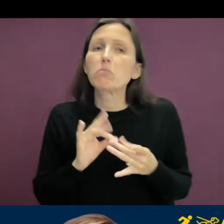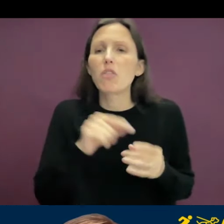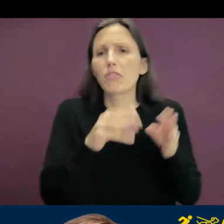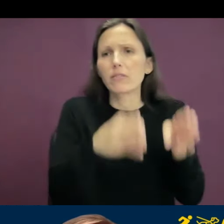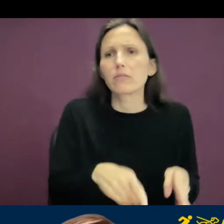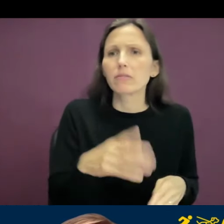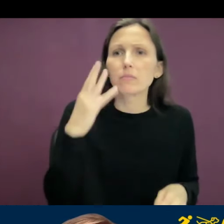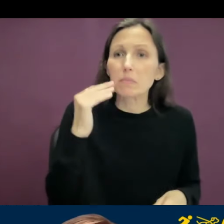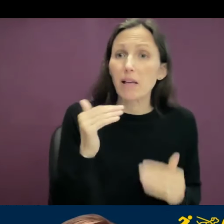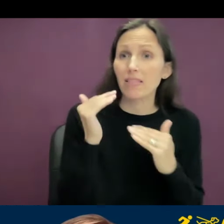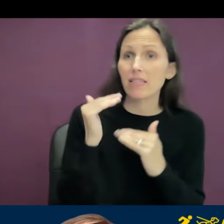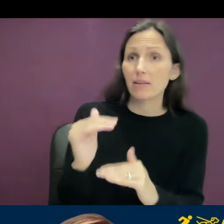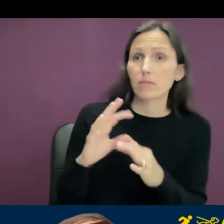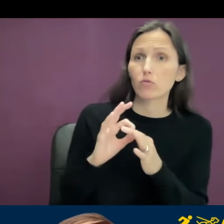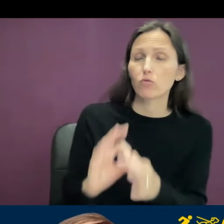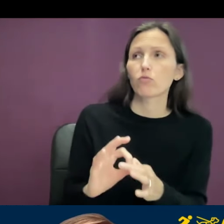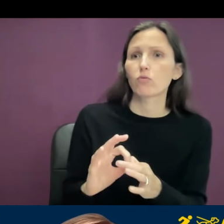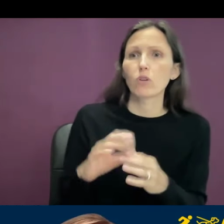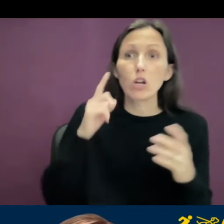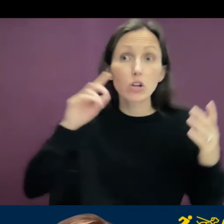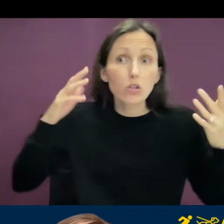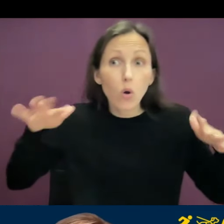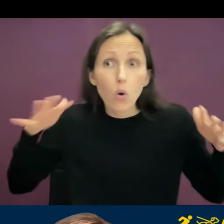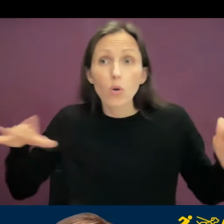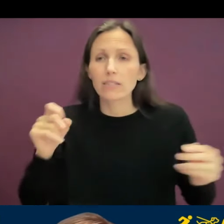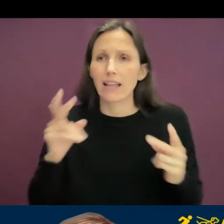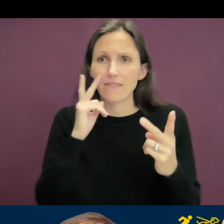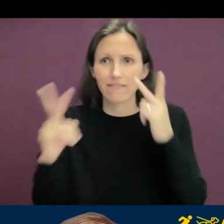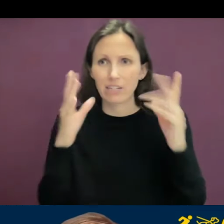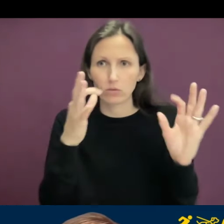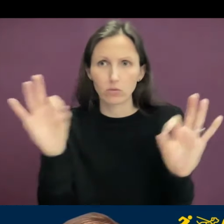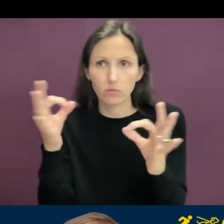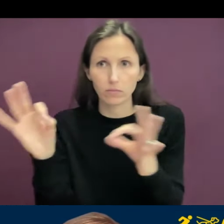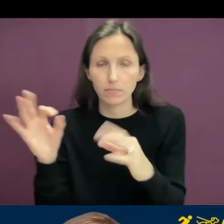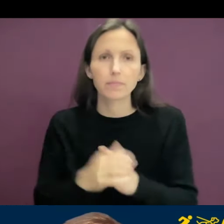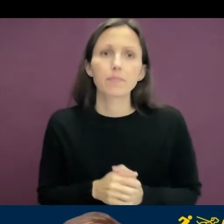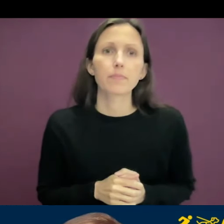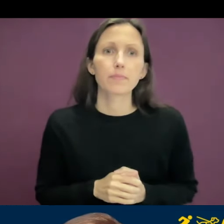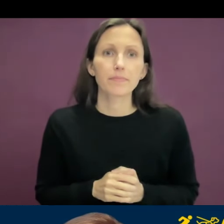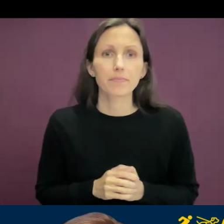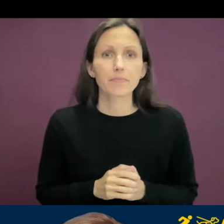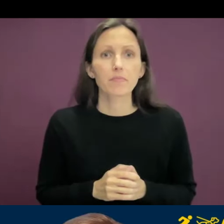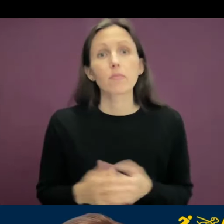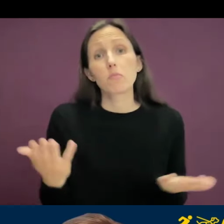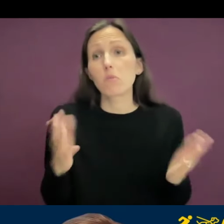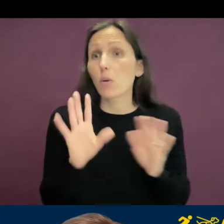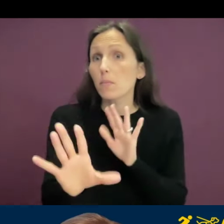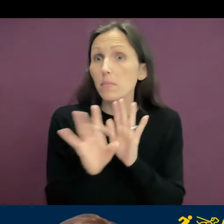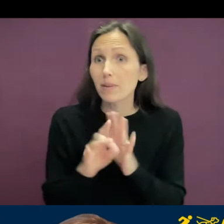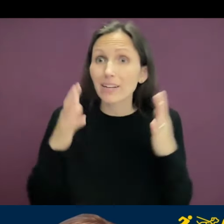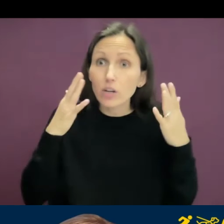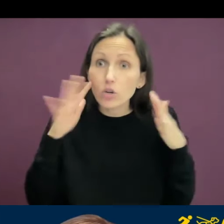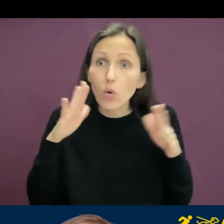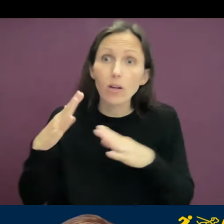experiencing limitations revolving around noise and visual distractions. So we want to select noise